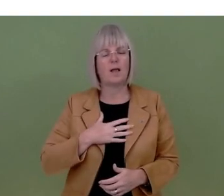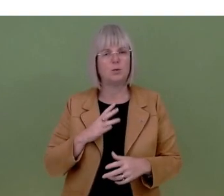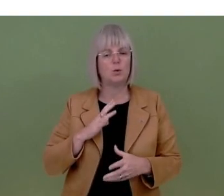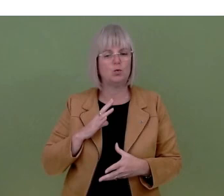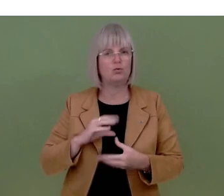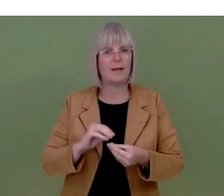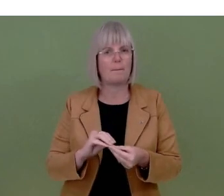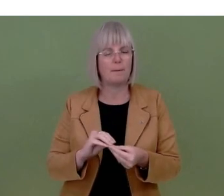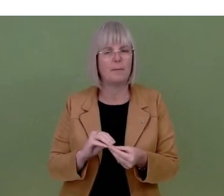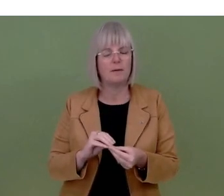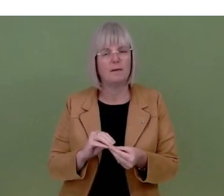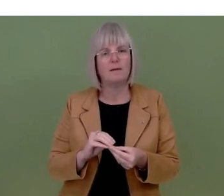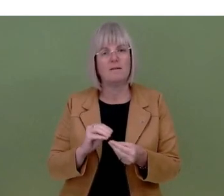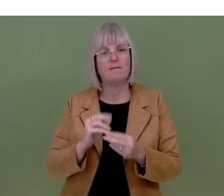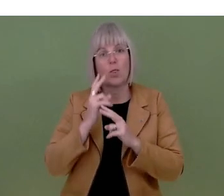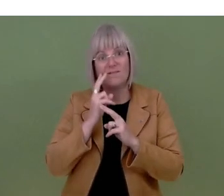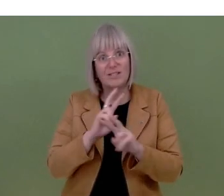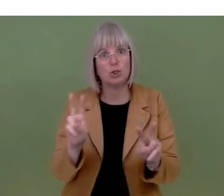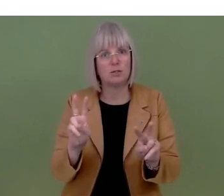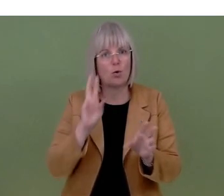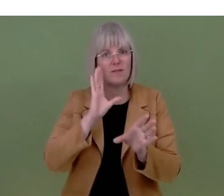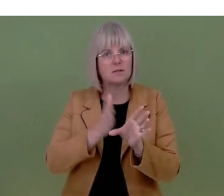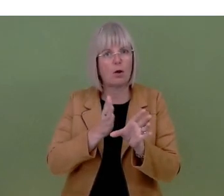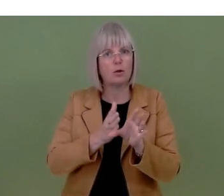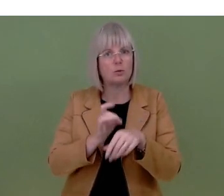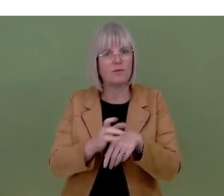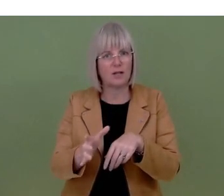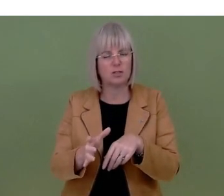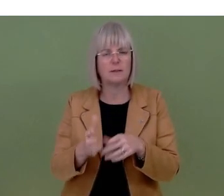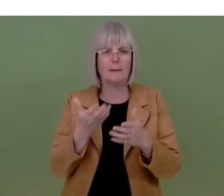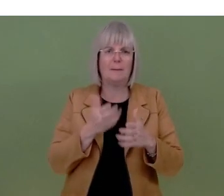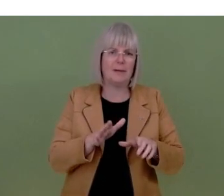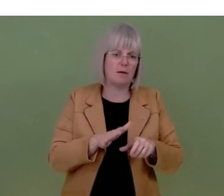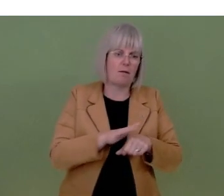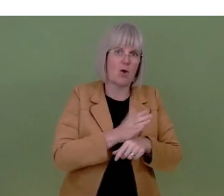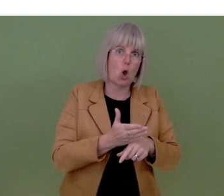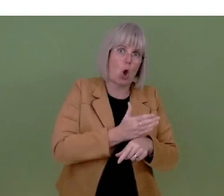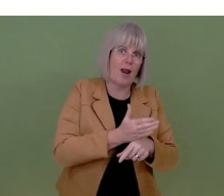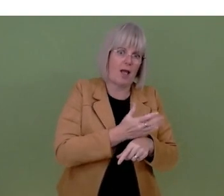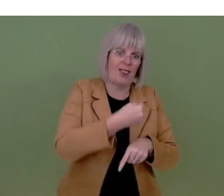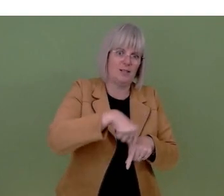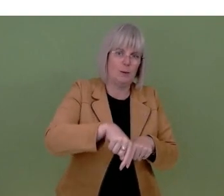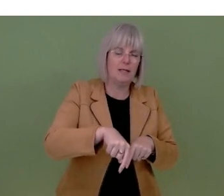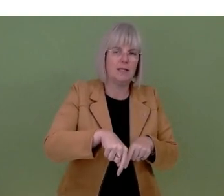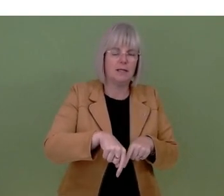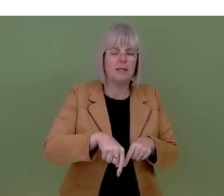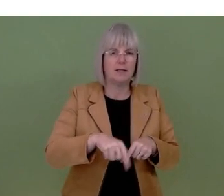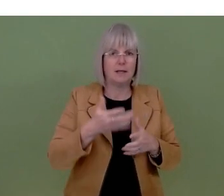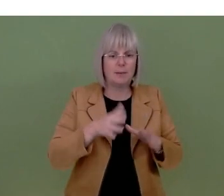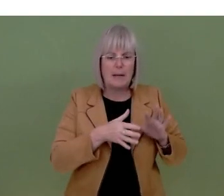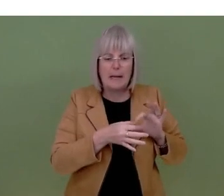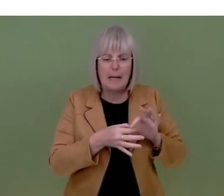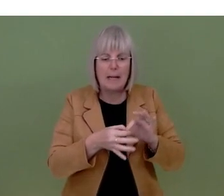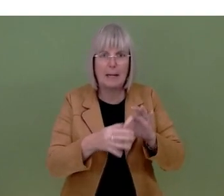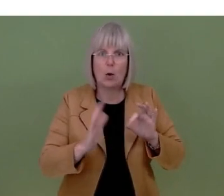the vision for the psychological professions, which we covered earlier in the week and has been a theme running through all of the sessions. So our vision